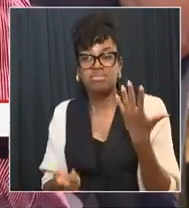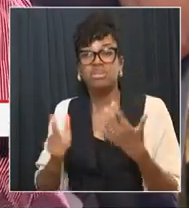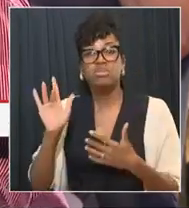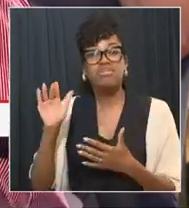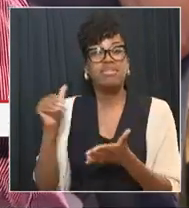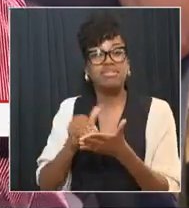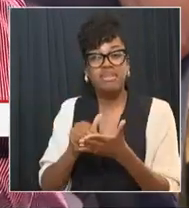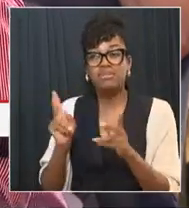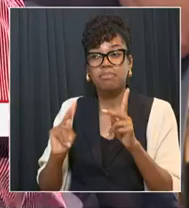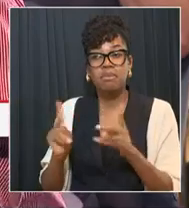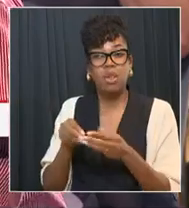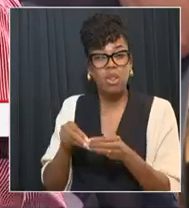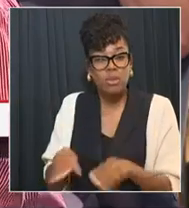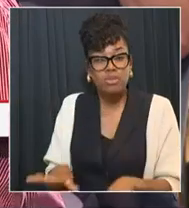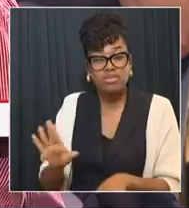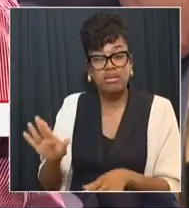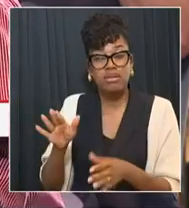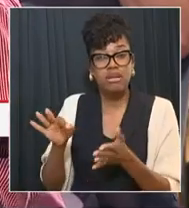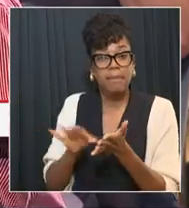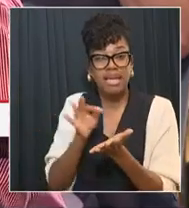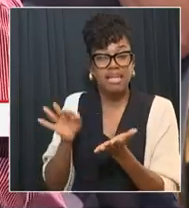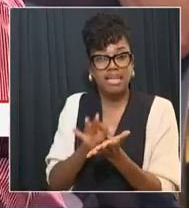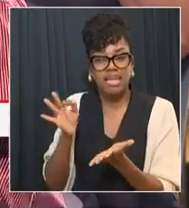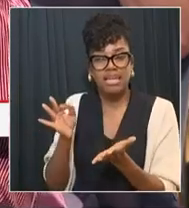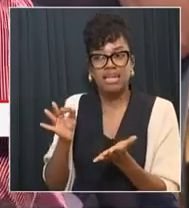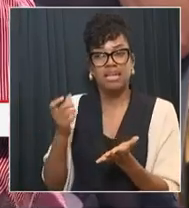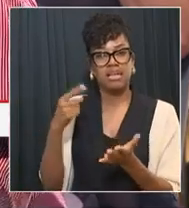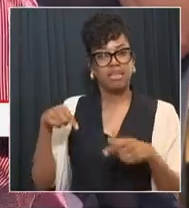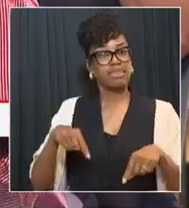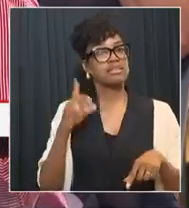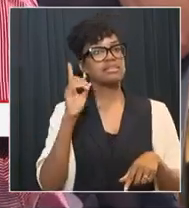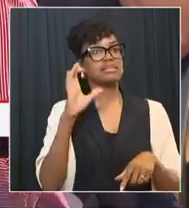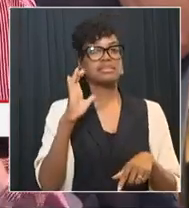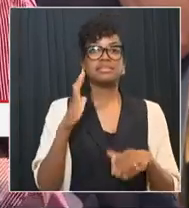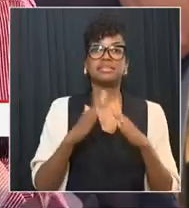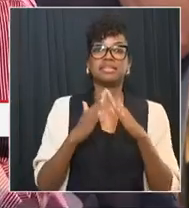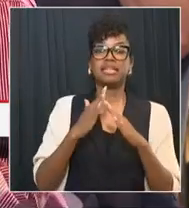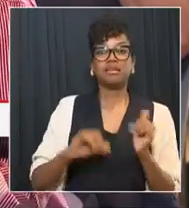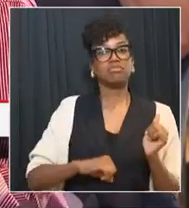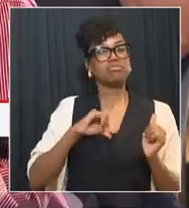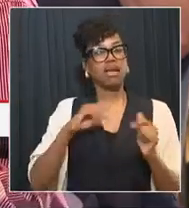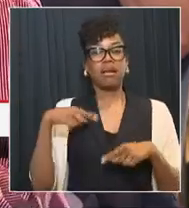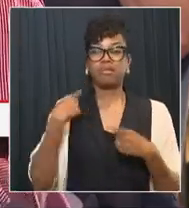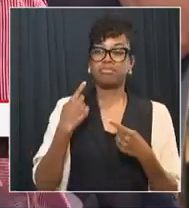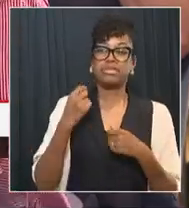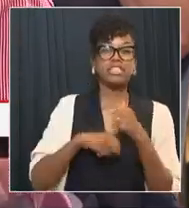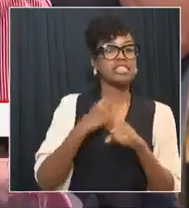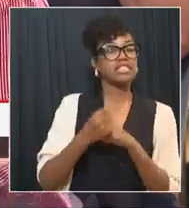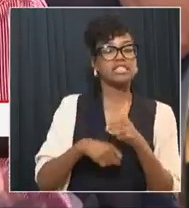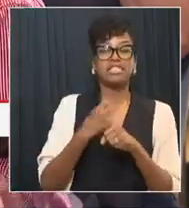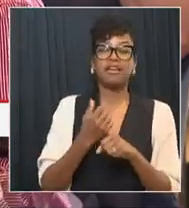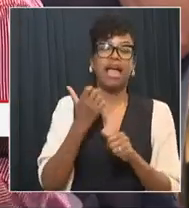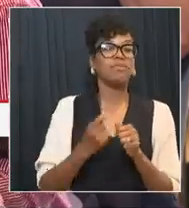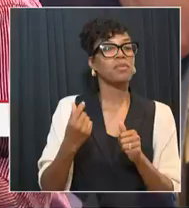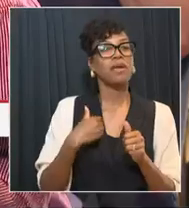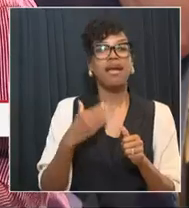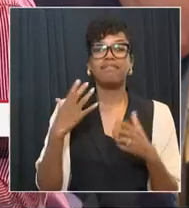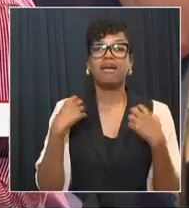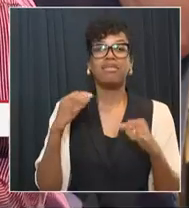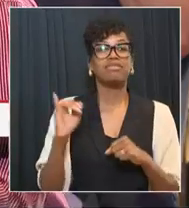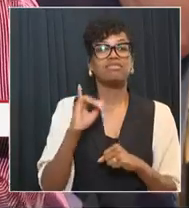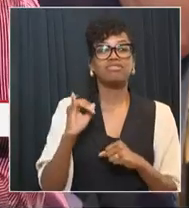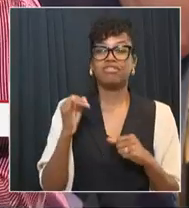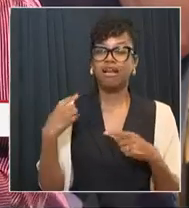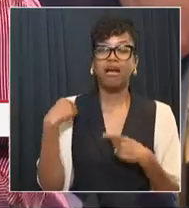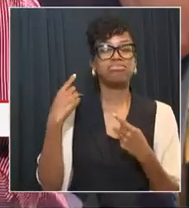losing Medicaid. This is a city that has prided itself on decades for having health care coverage for everybody. What do you say to those